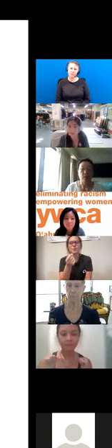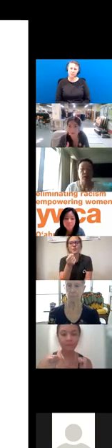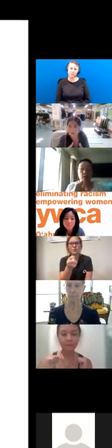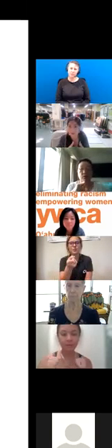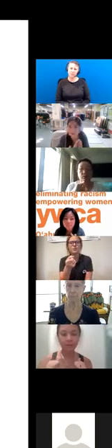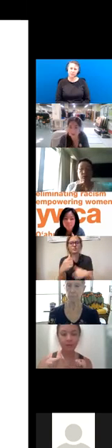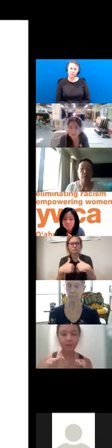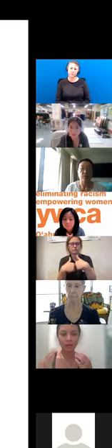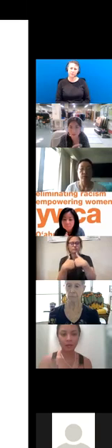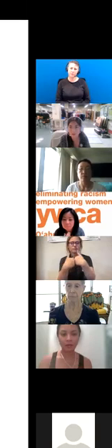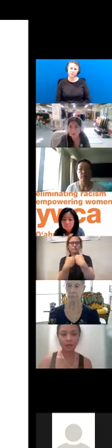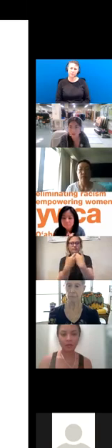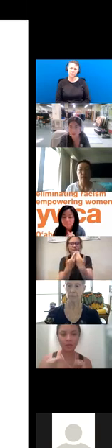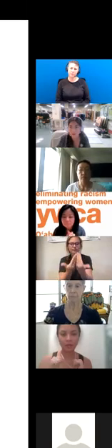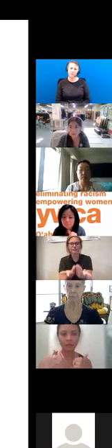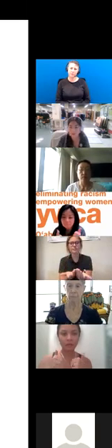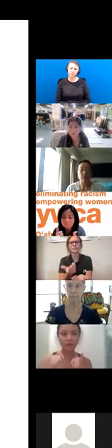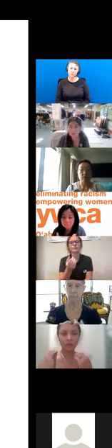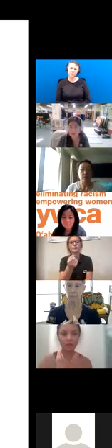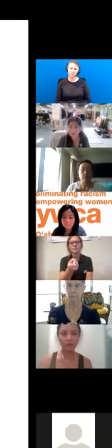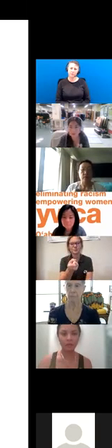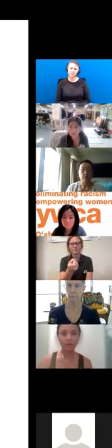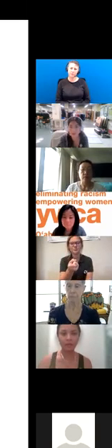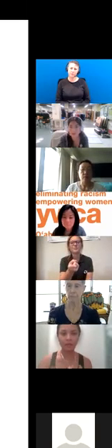How are you?